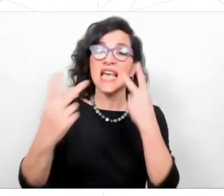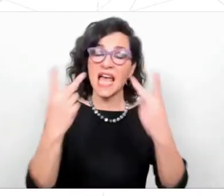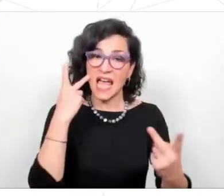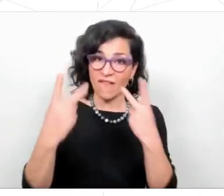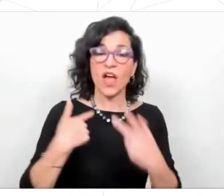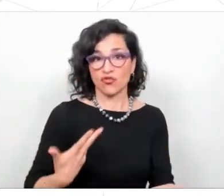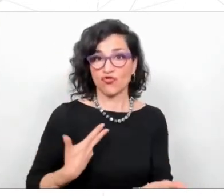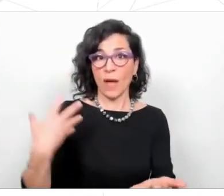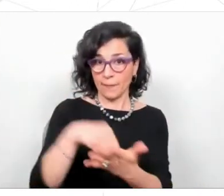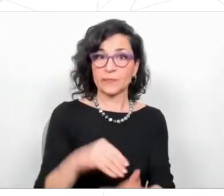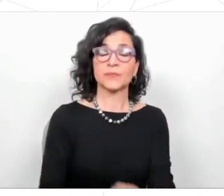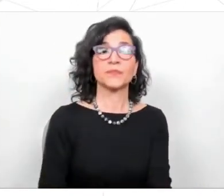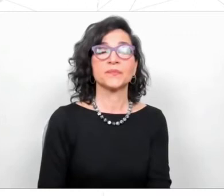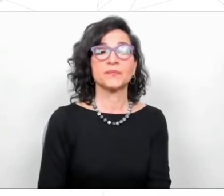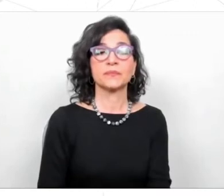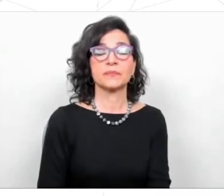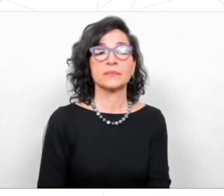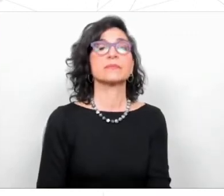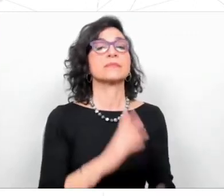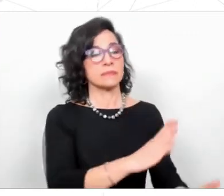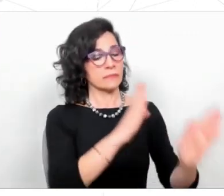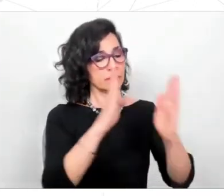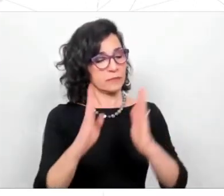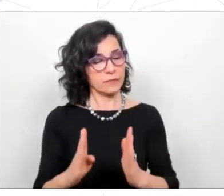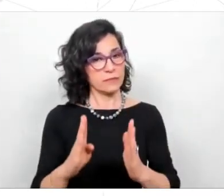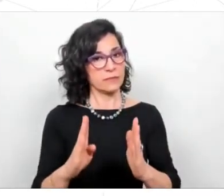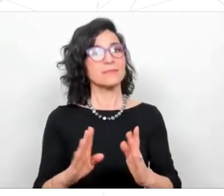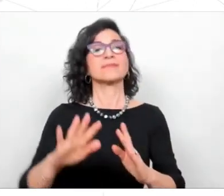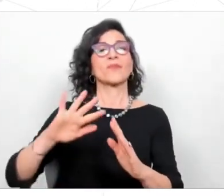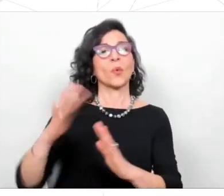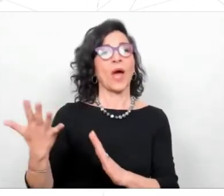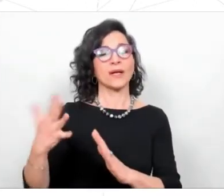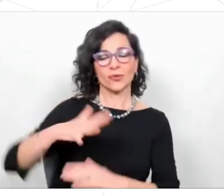vision features that we have. So on to the next scene.